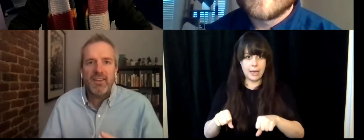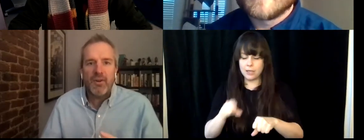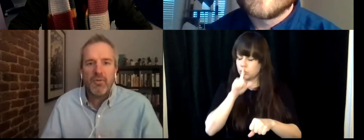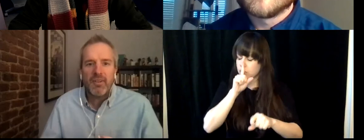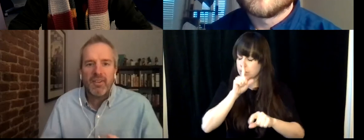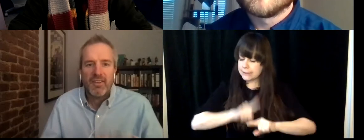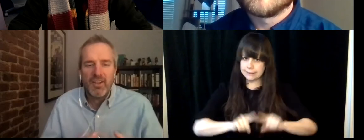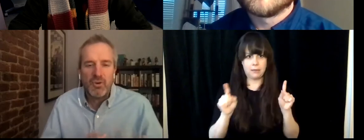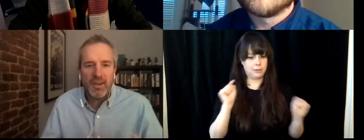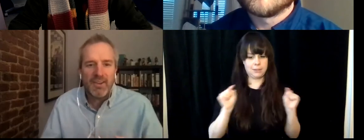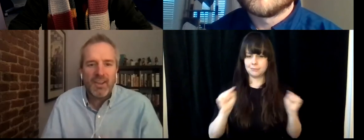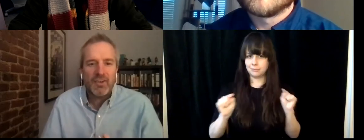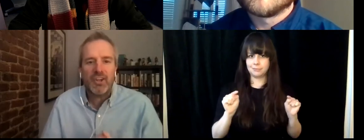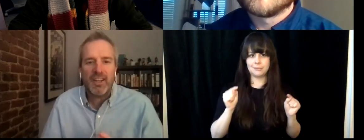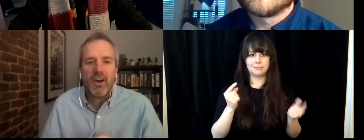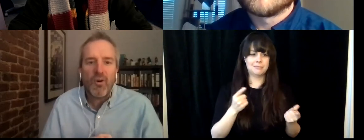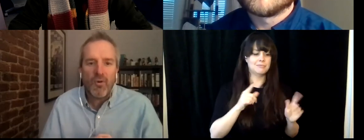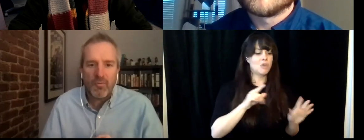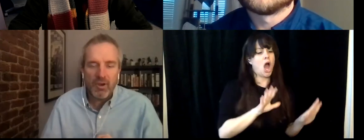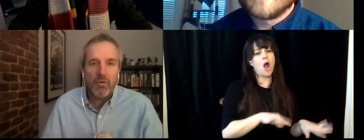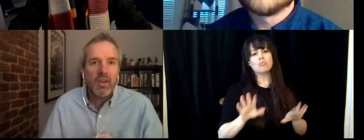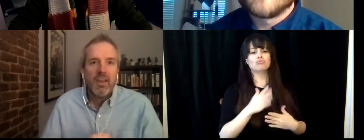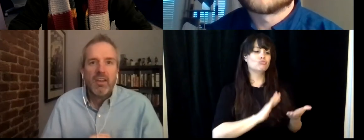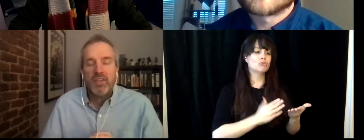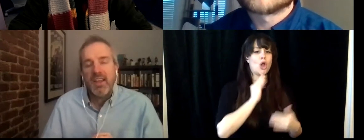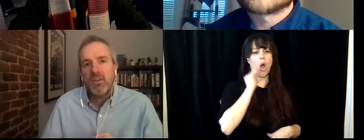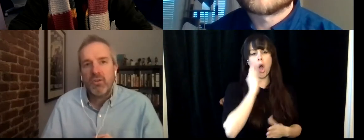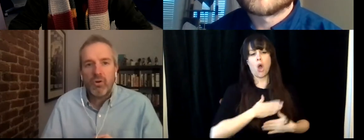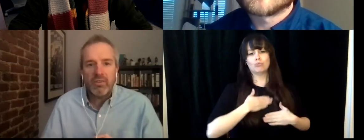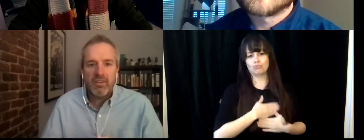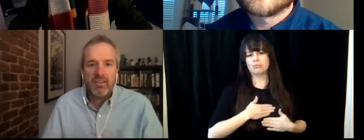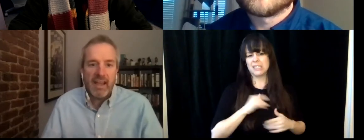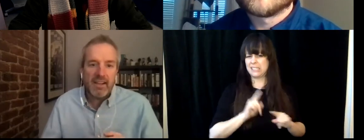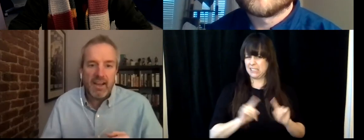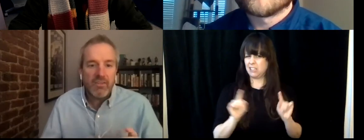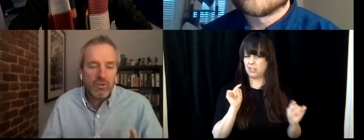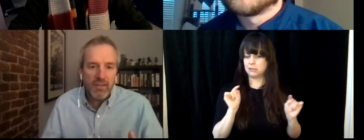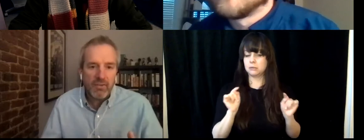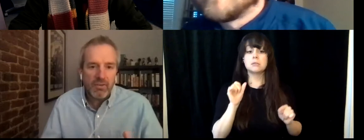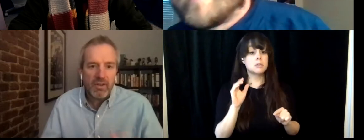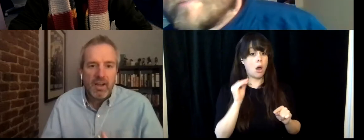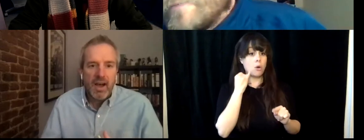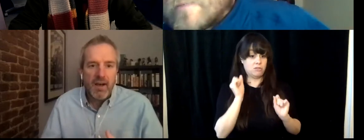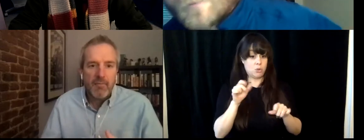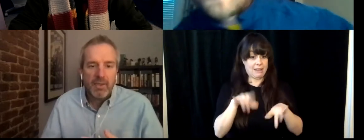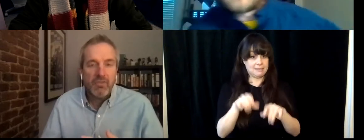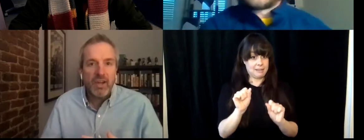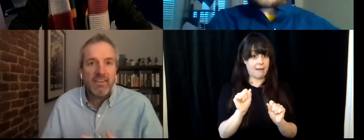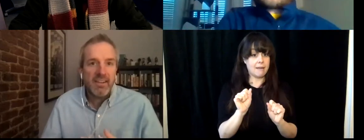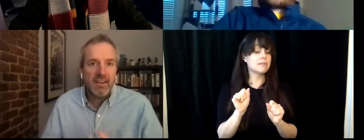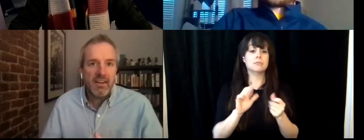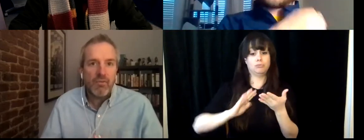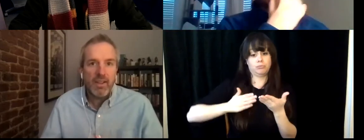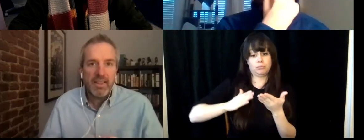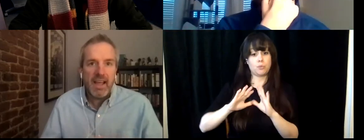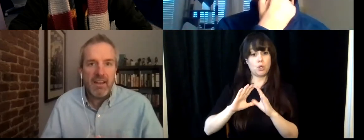than, you know, enjoying and cooking at home. So, you know, taking those courses at the high school level gives you an